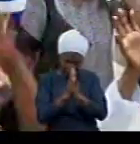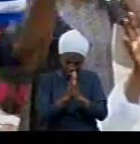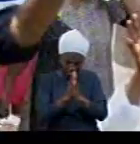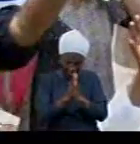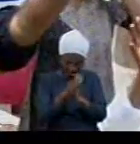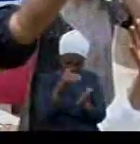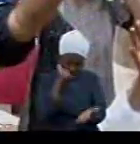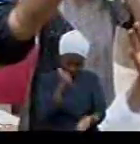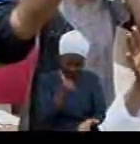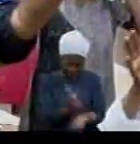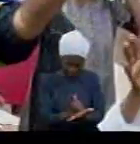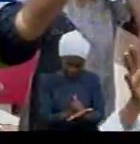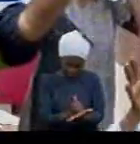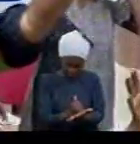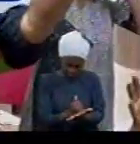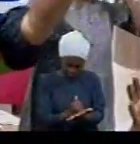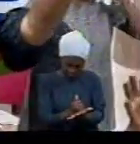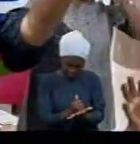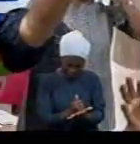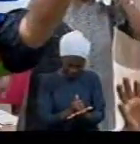pray.